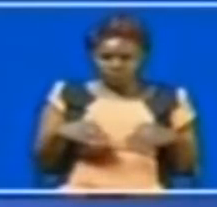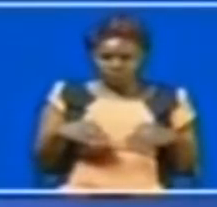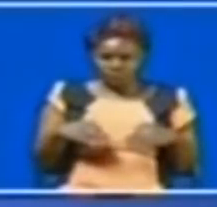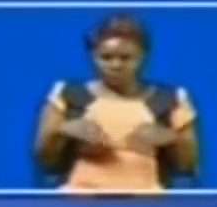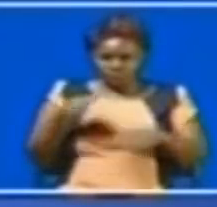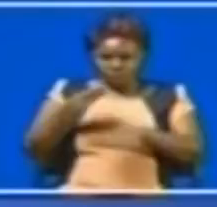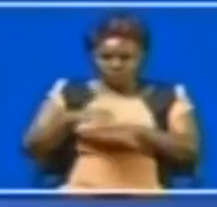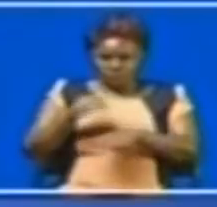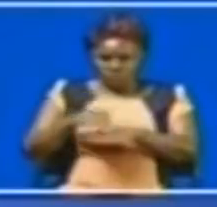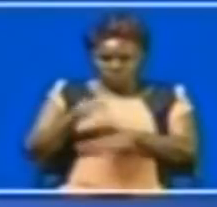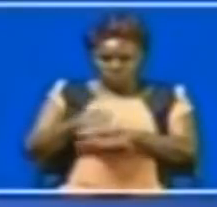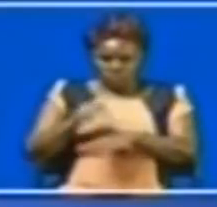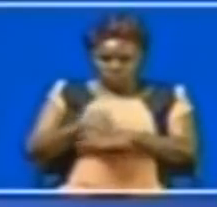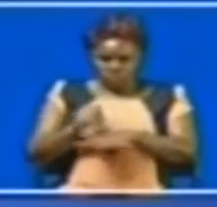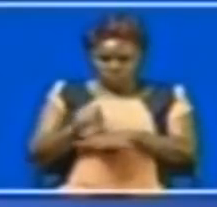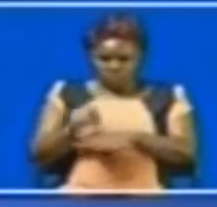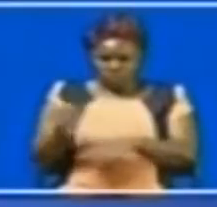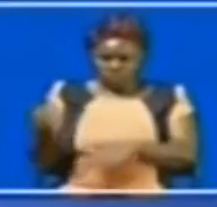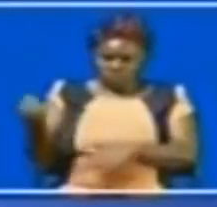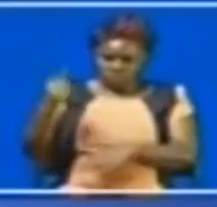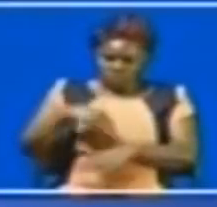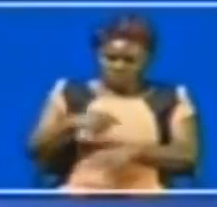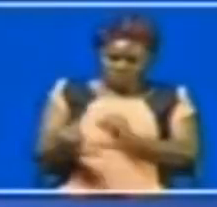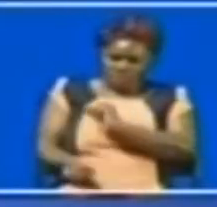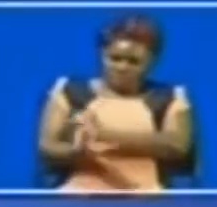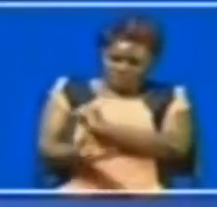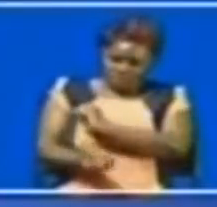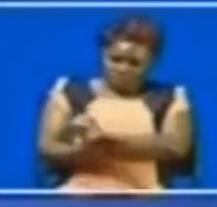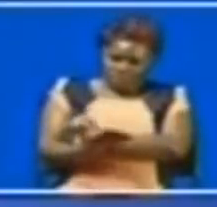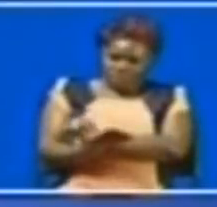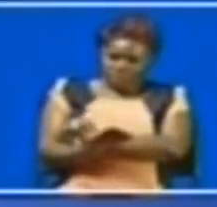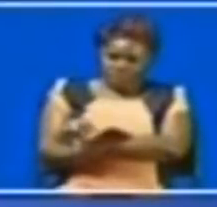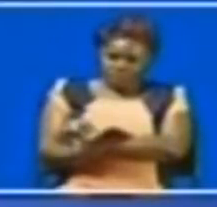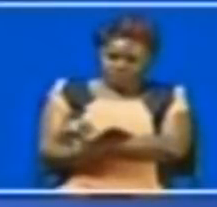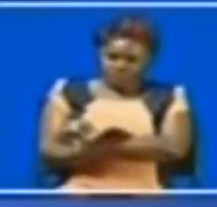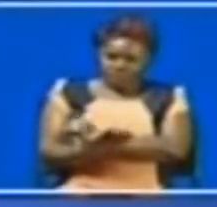People were summoned to be able to, you know, narrate their side of the story.